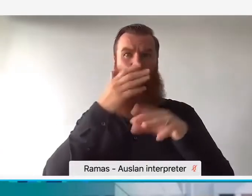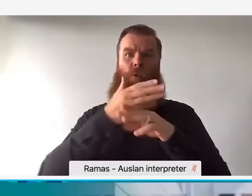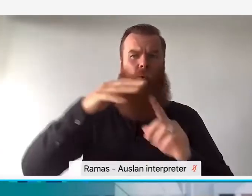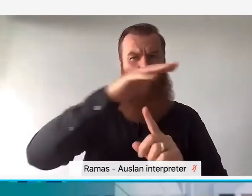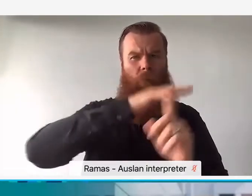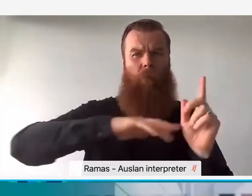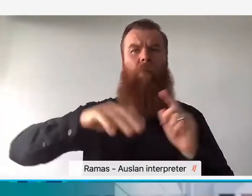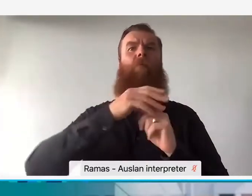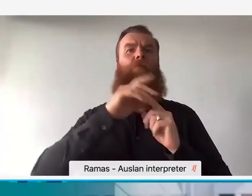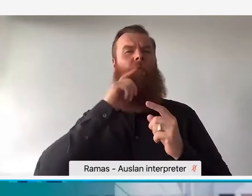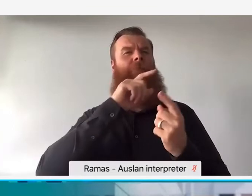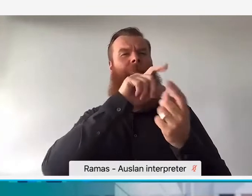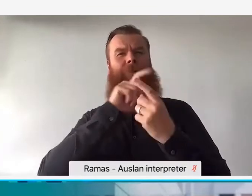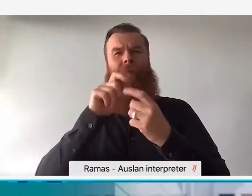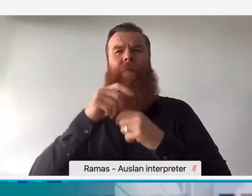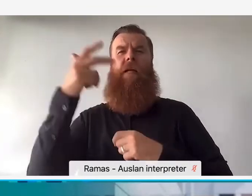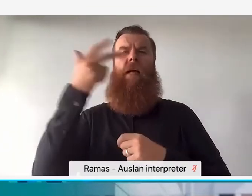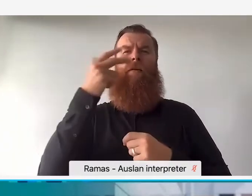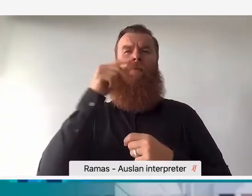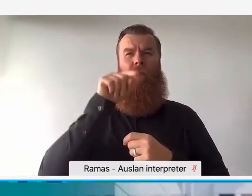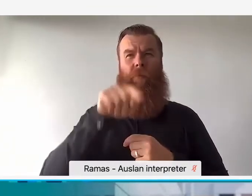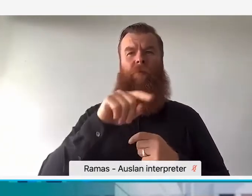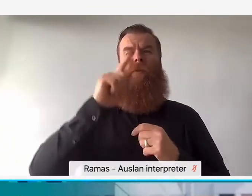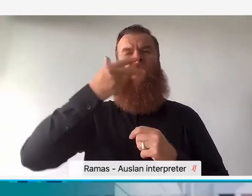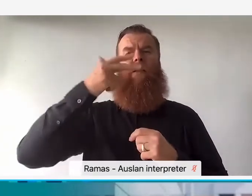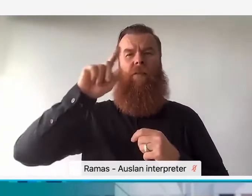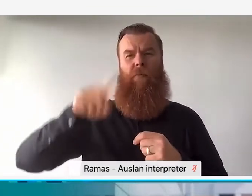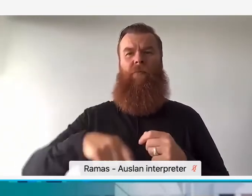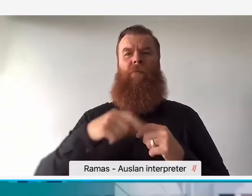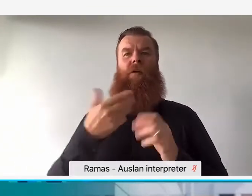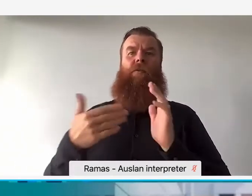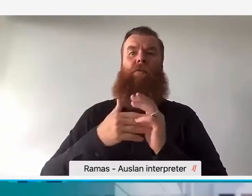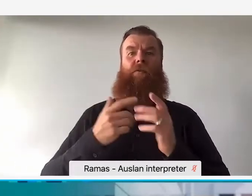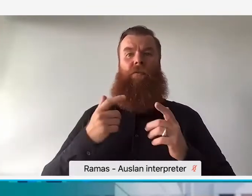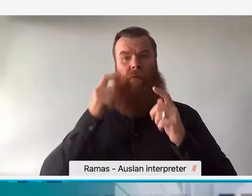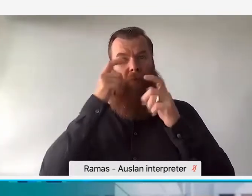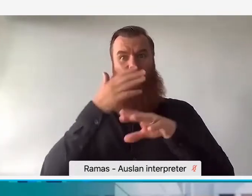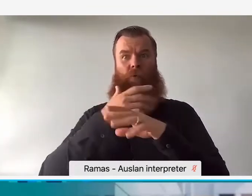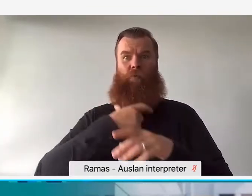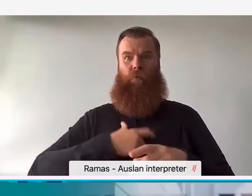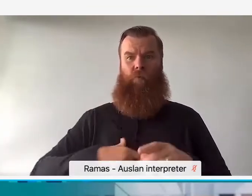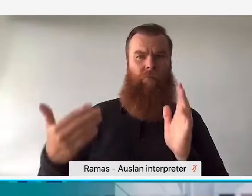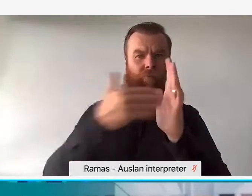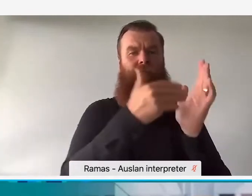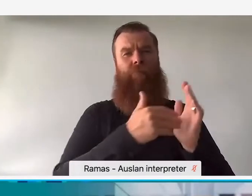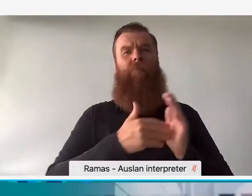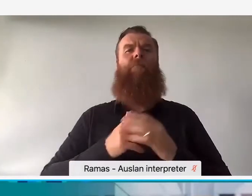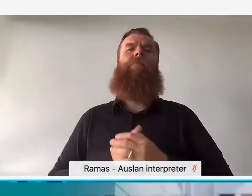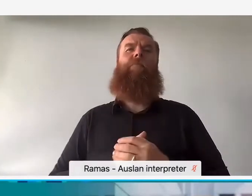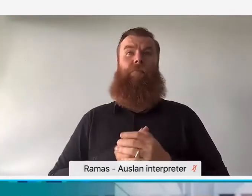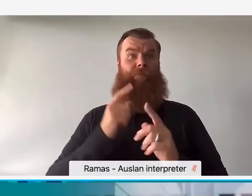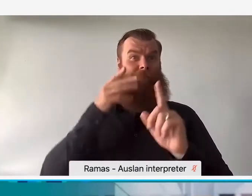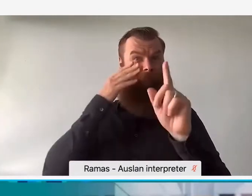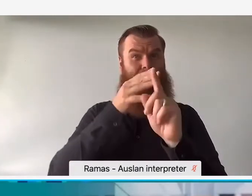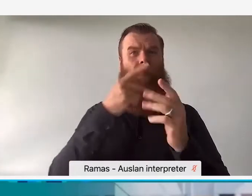around 18,000 additional personal care workers. This will include a dedicated program to attract 13,000